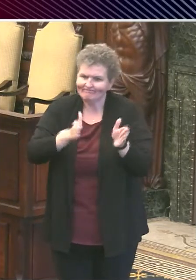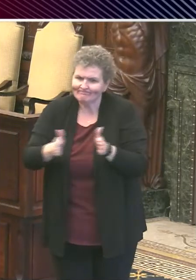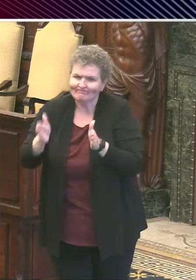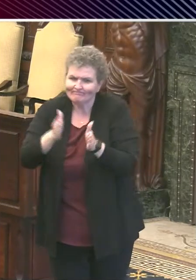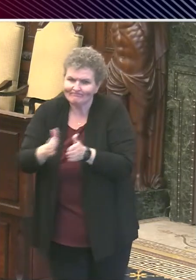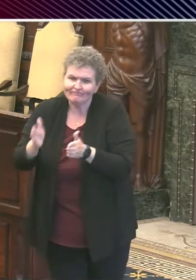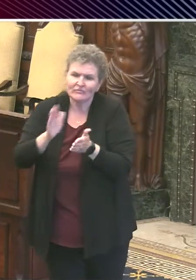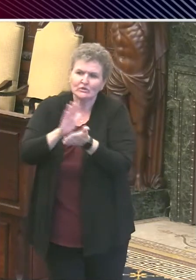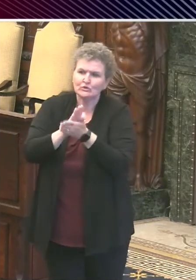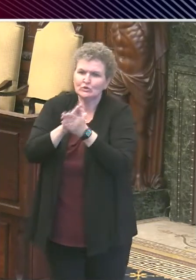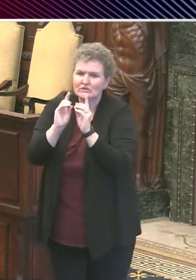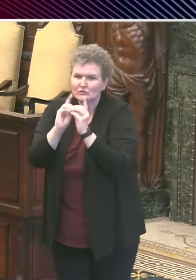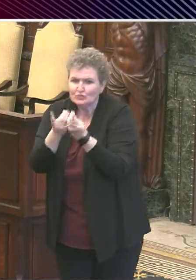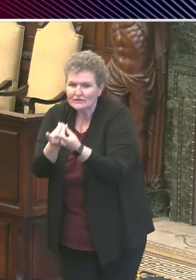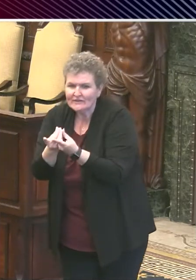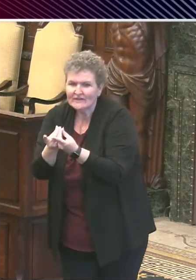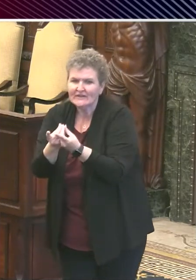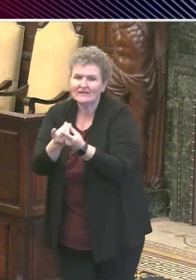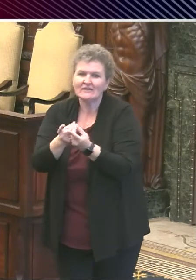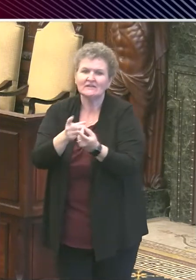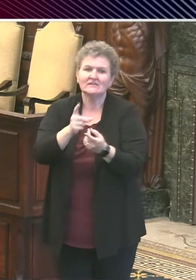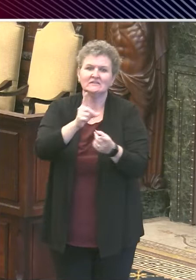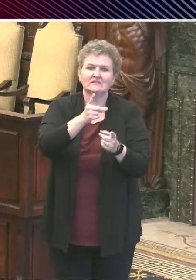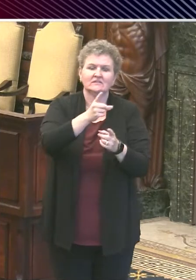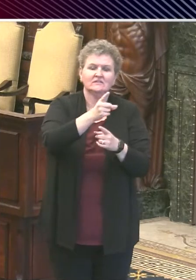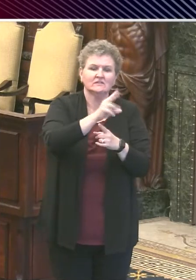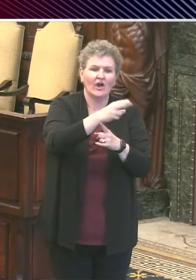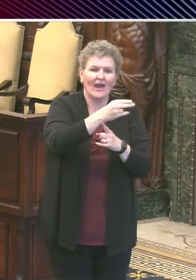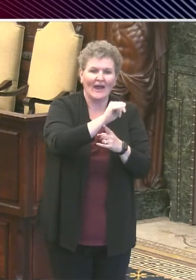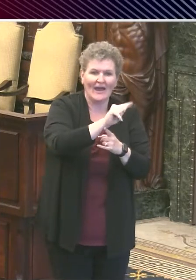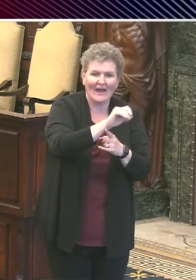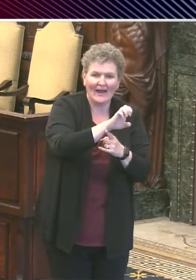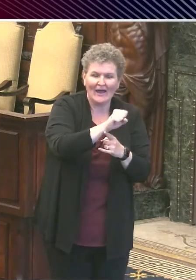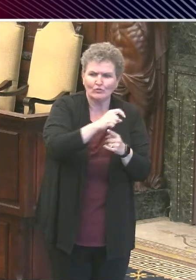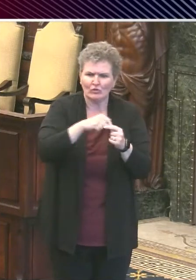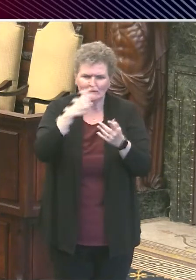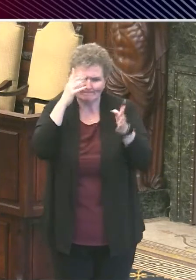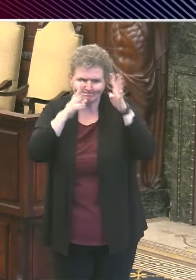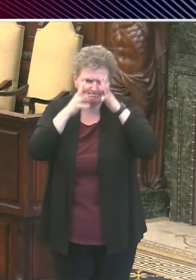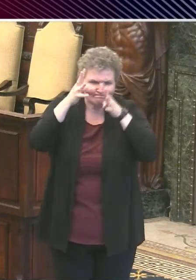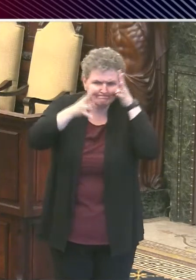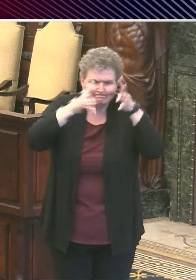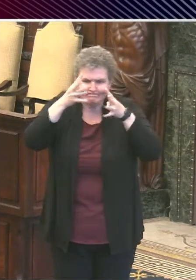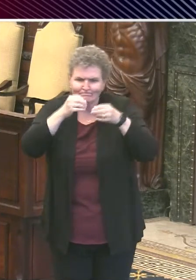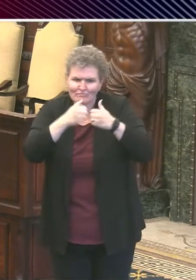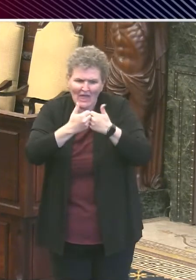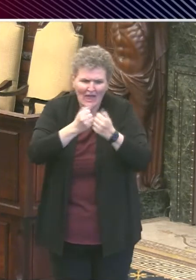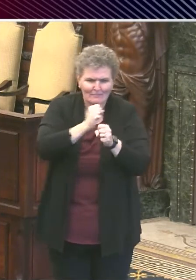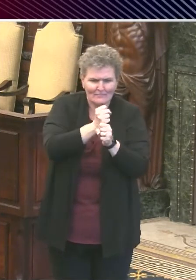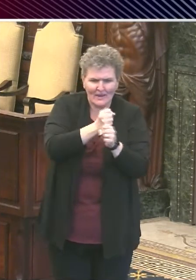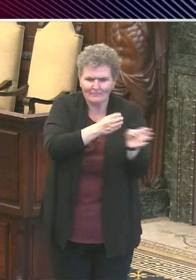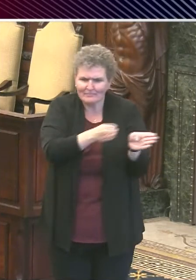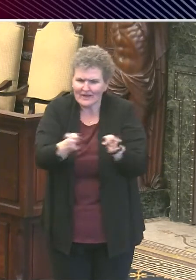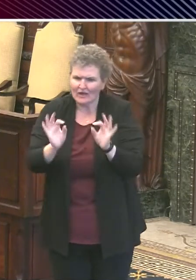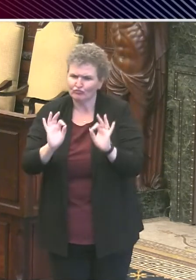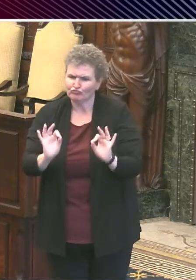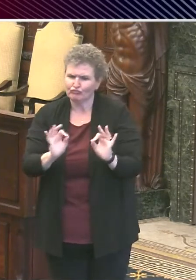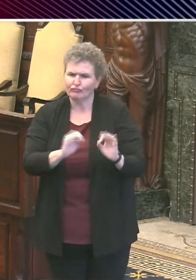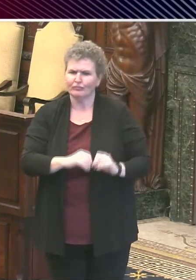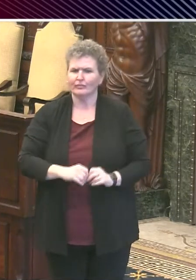office in coming up with the proposed final plan. We will be able to cost it, and we'll have to pay for it like we pay for everything